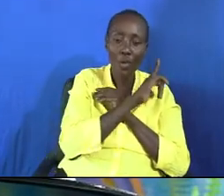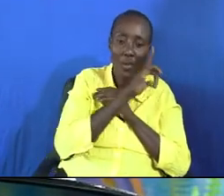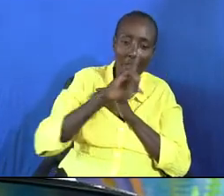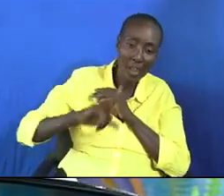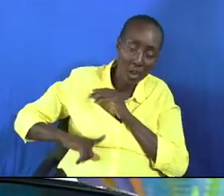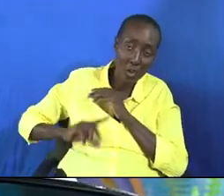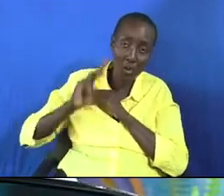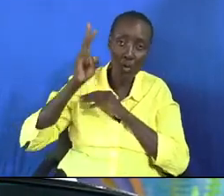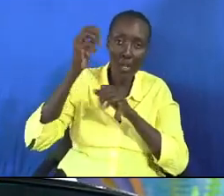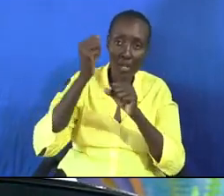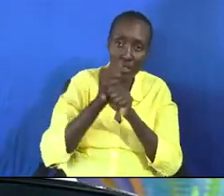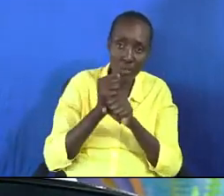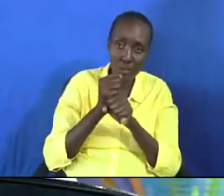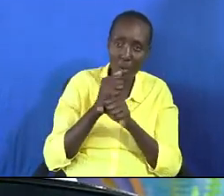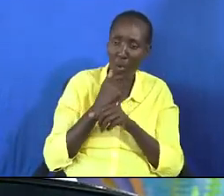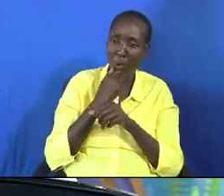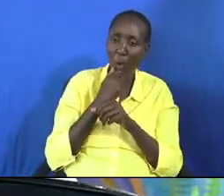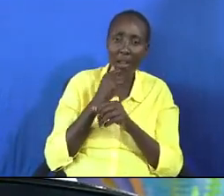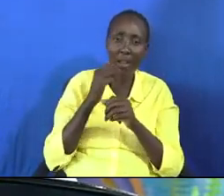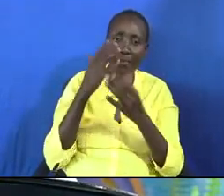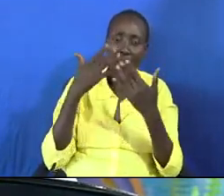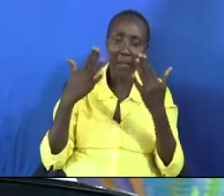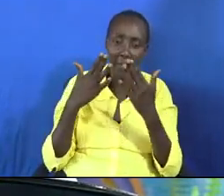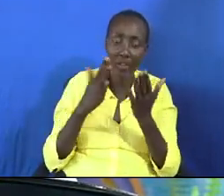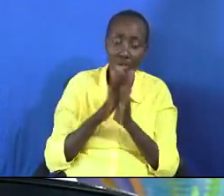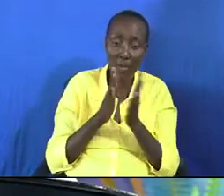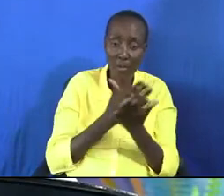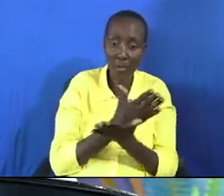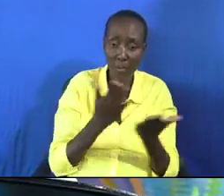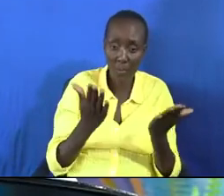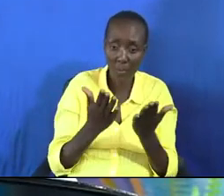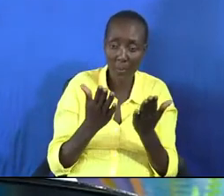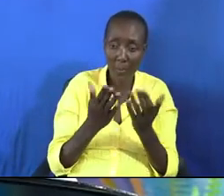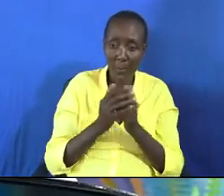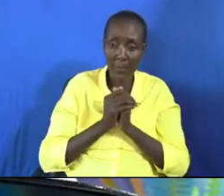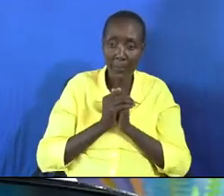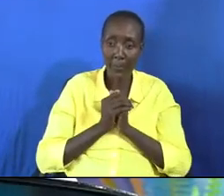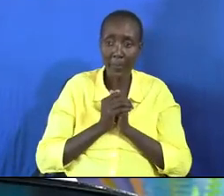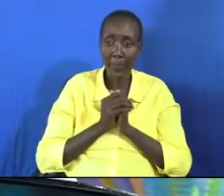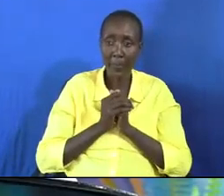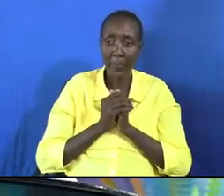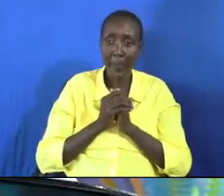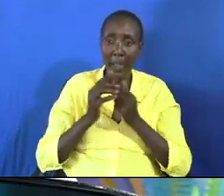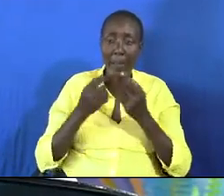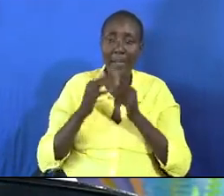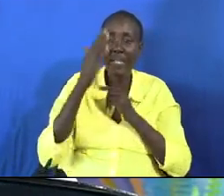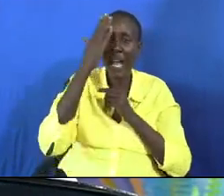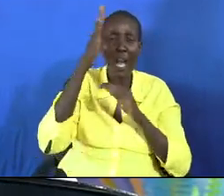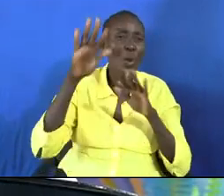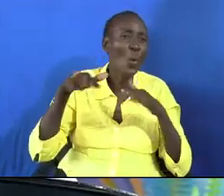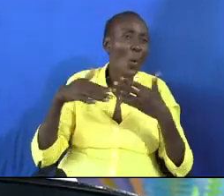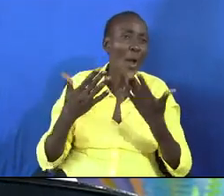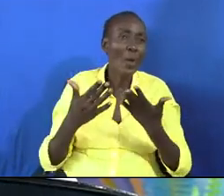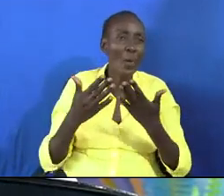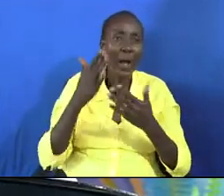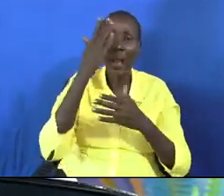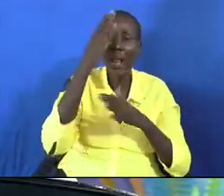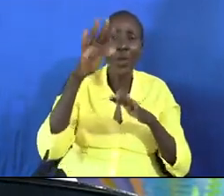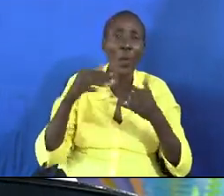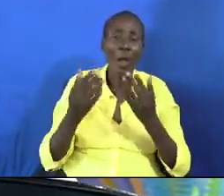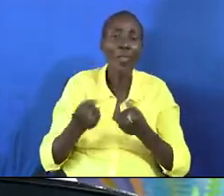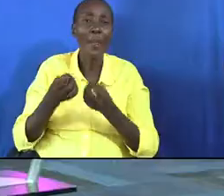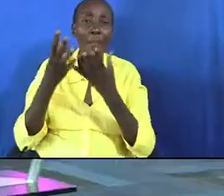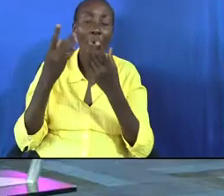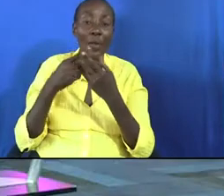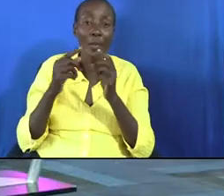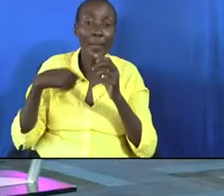do wonders among you." Who had told how did he know which wonders they were? But